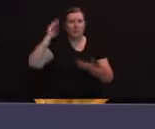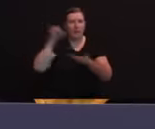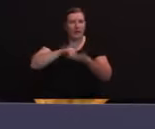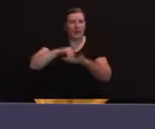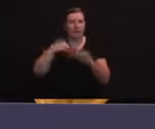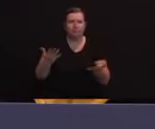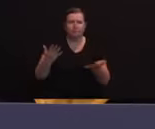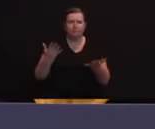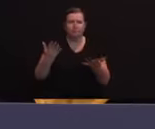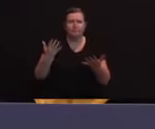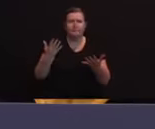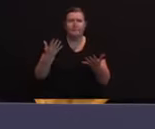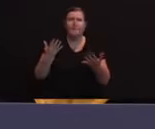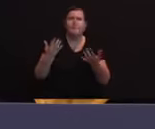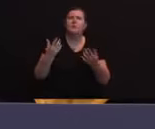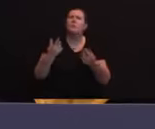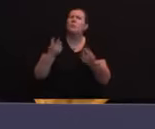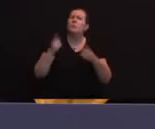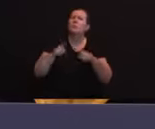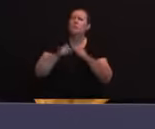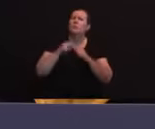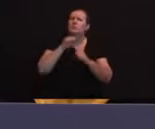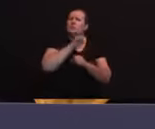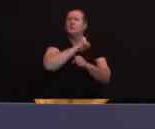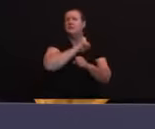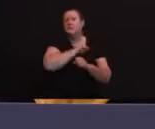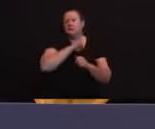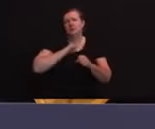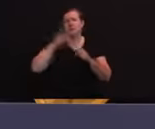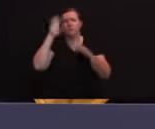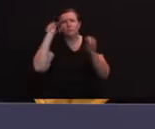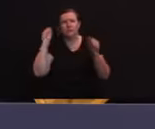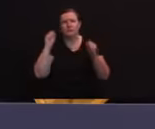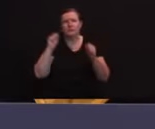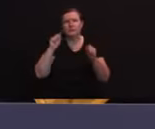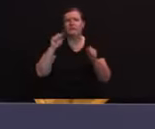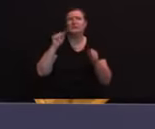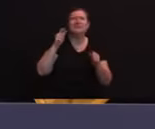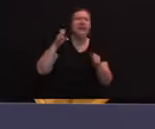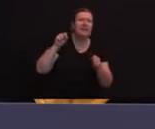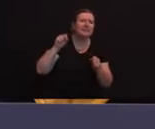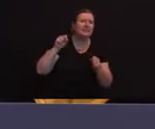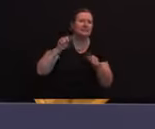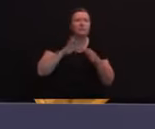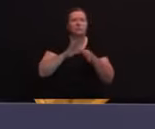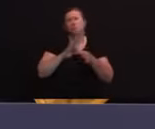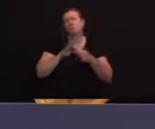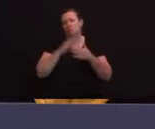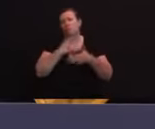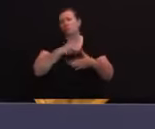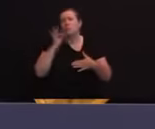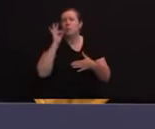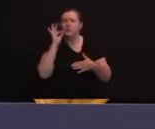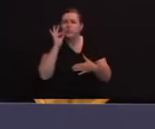for recreational marijuana. Can you confirm that and provide any details? Thanks. Thank you.